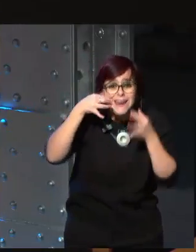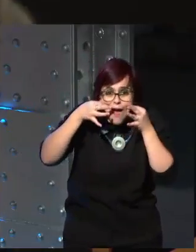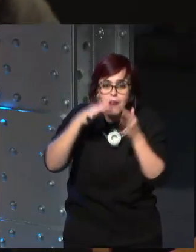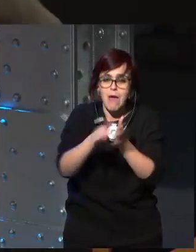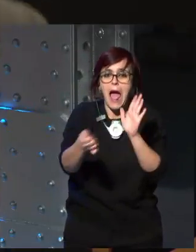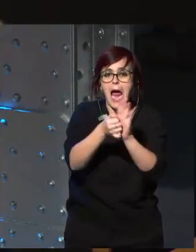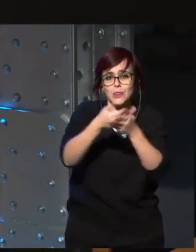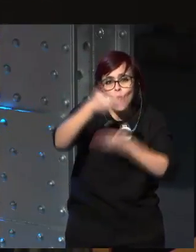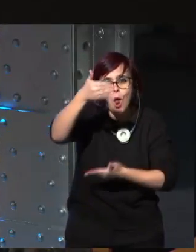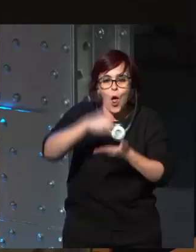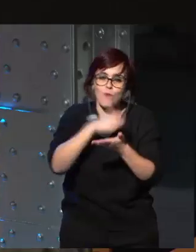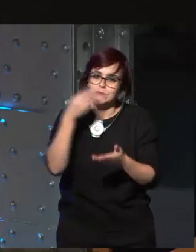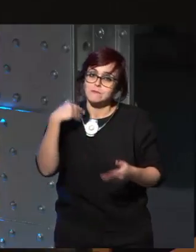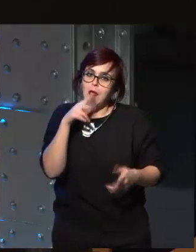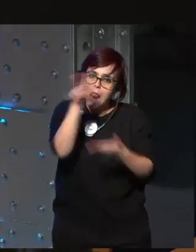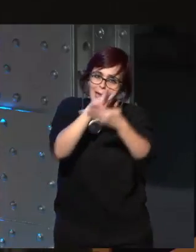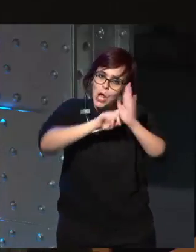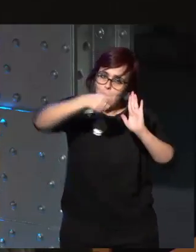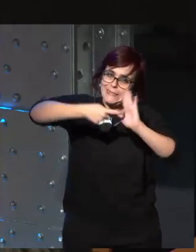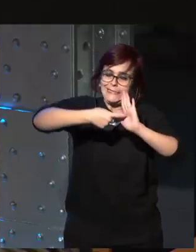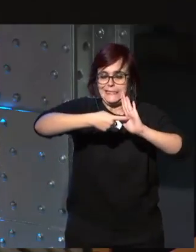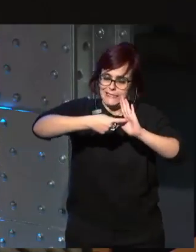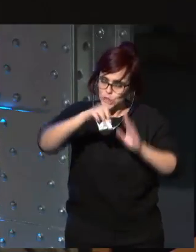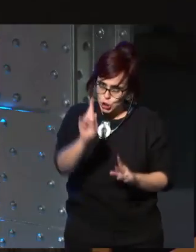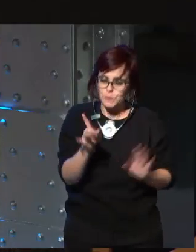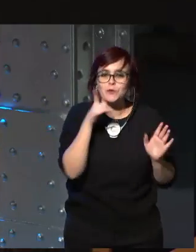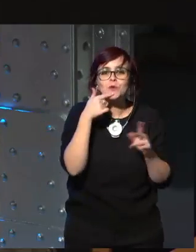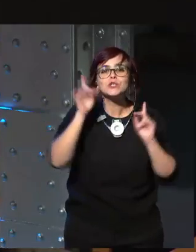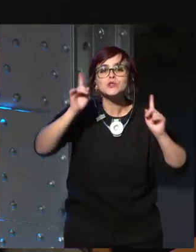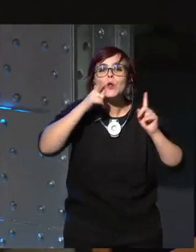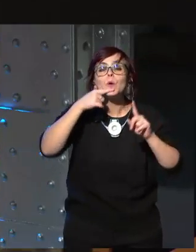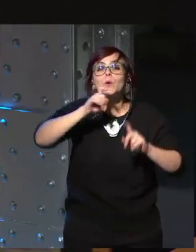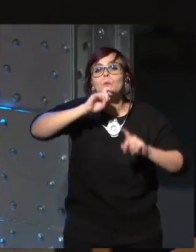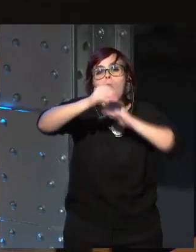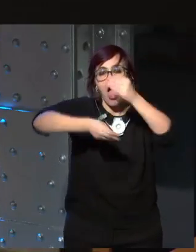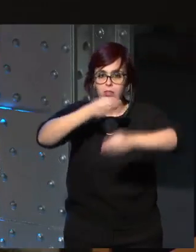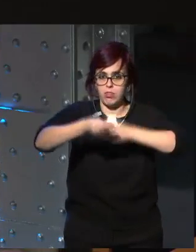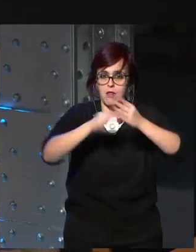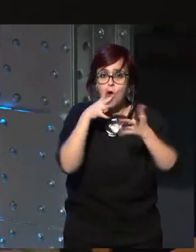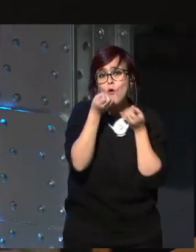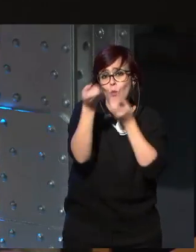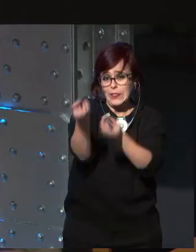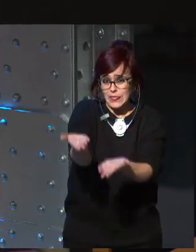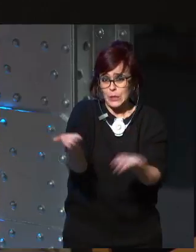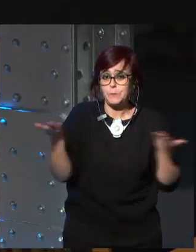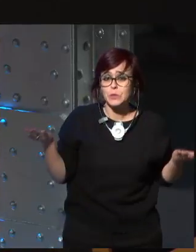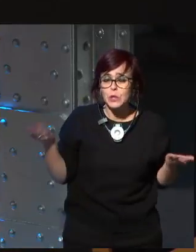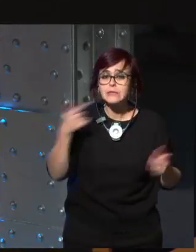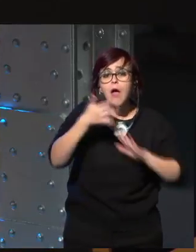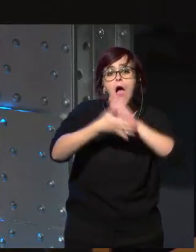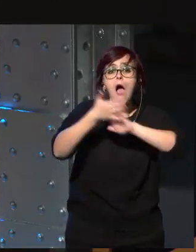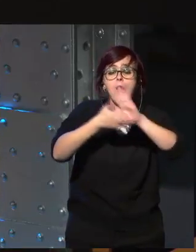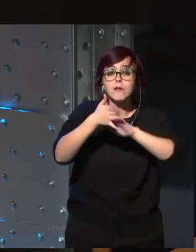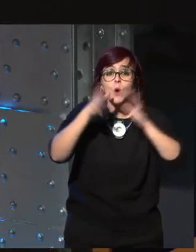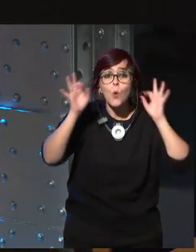read the entire paper. I don't know what the methodology was. I just read the abstract, and basically this is what I'm telling you about now.